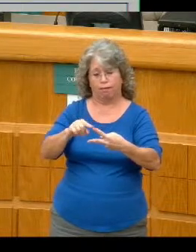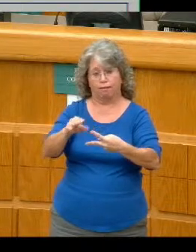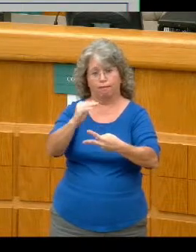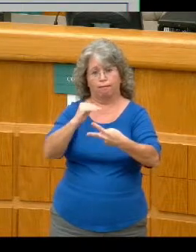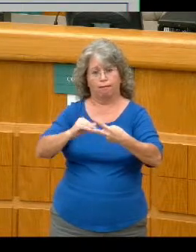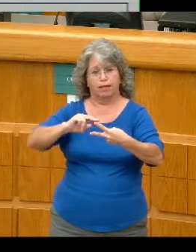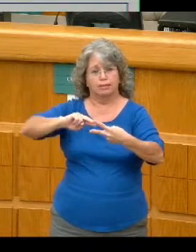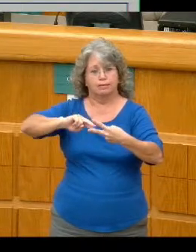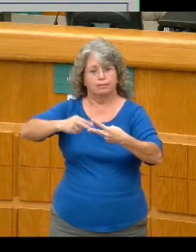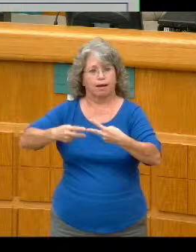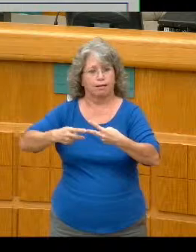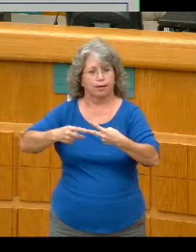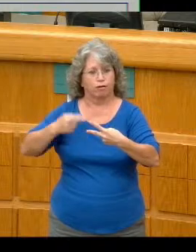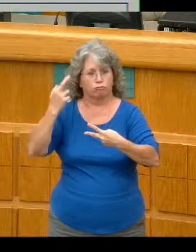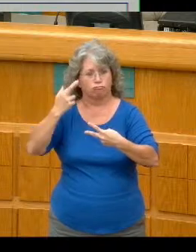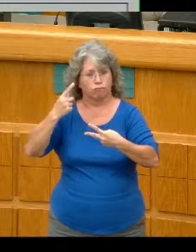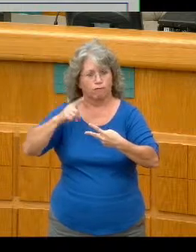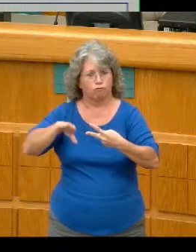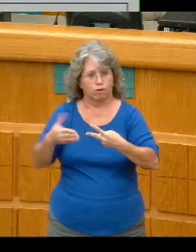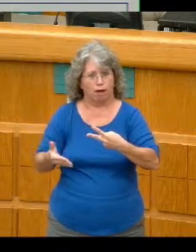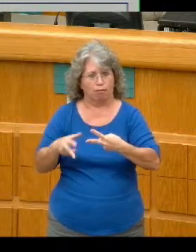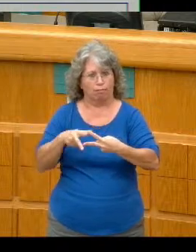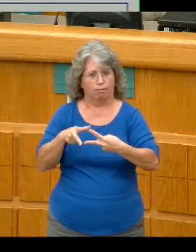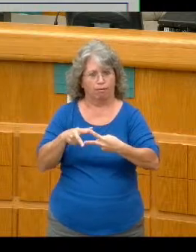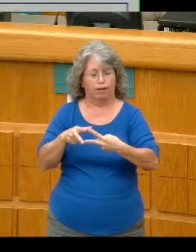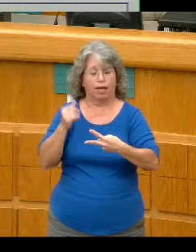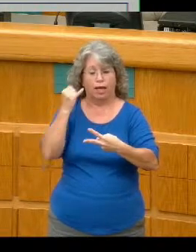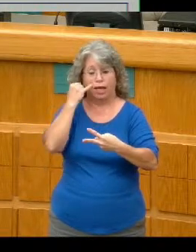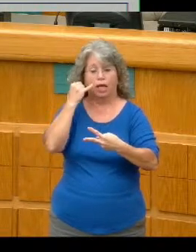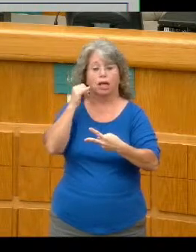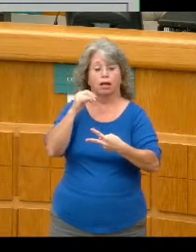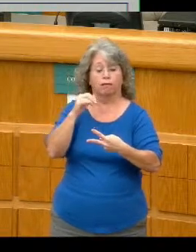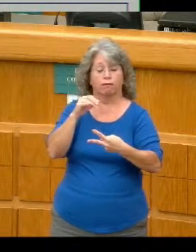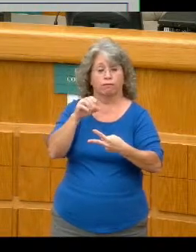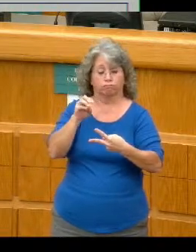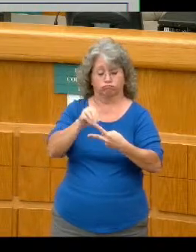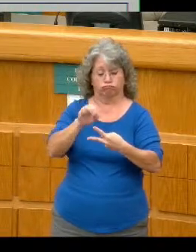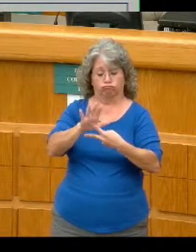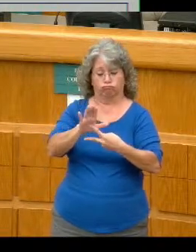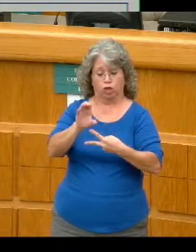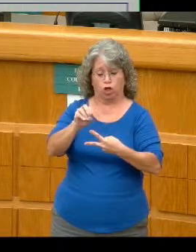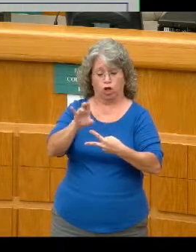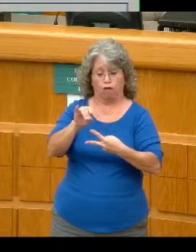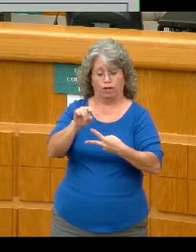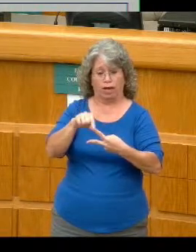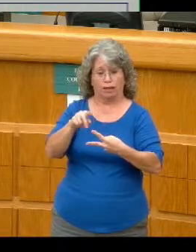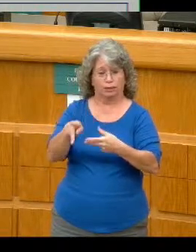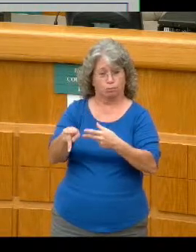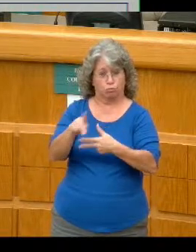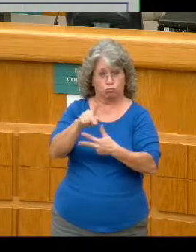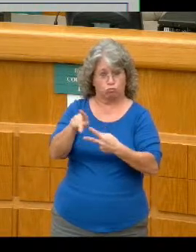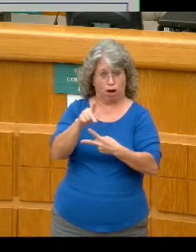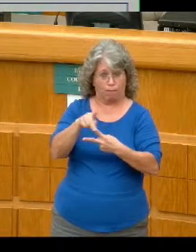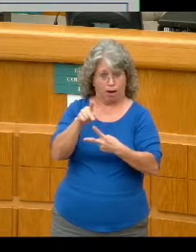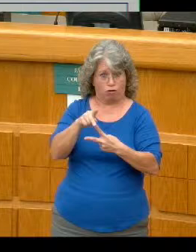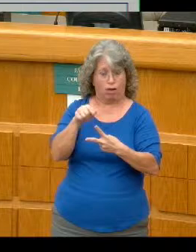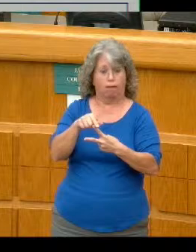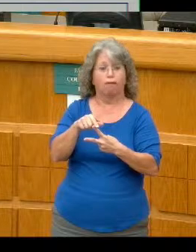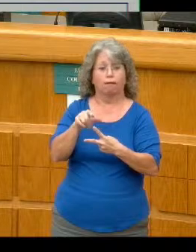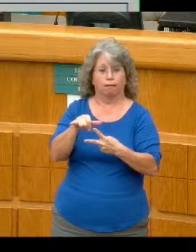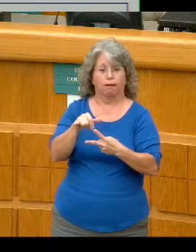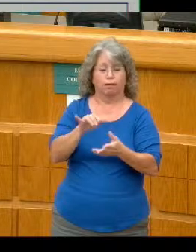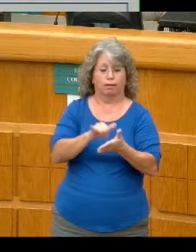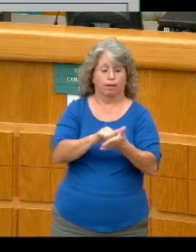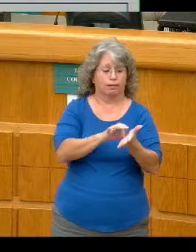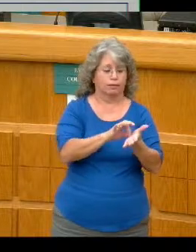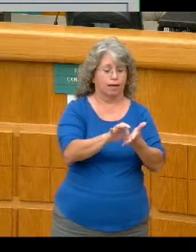death, then these death certificates get counted, and these are being counted by the state. And so what happens, right, what happens